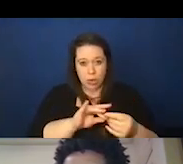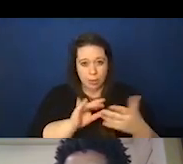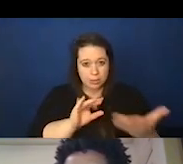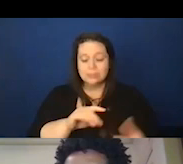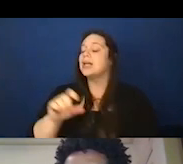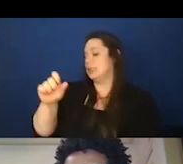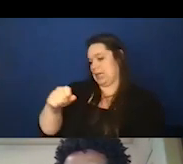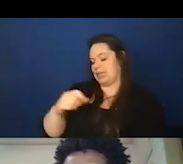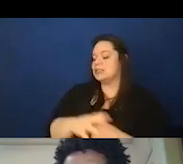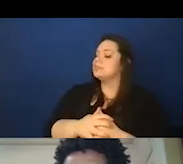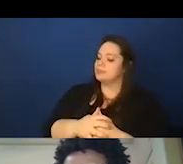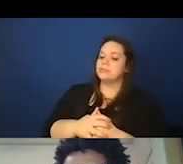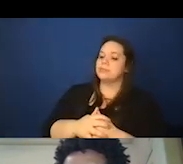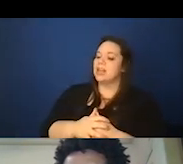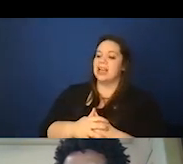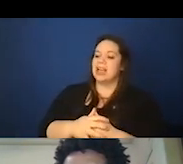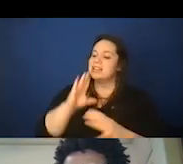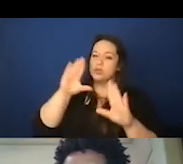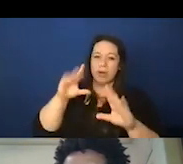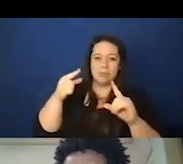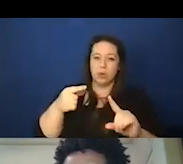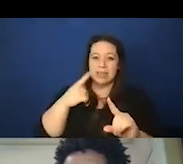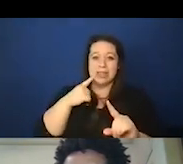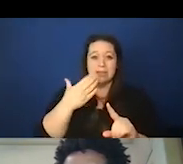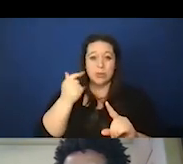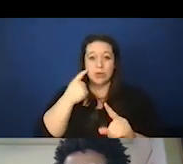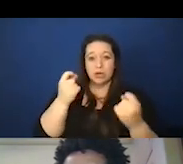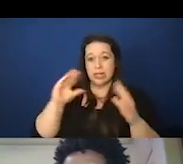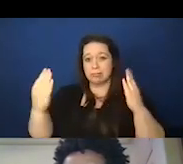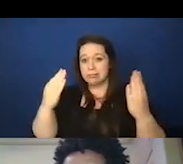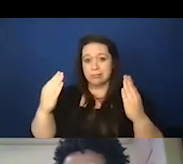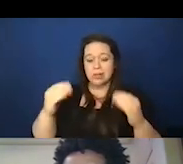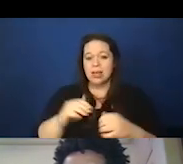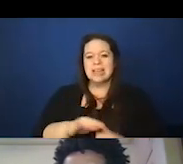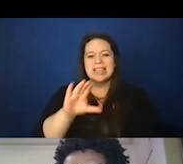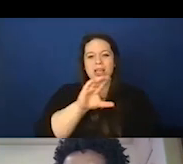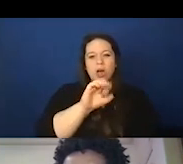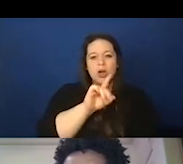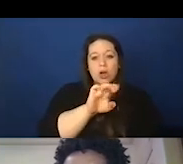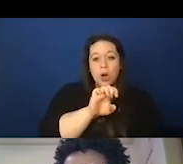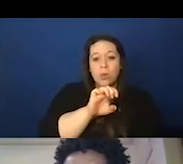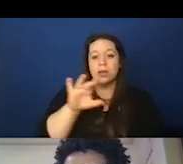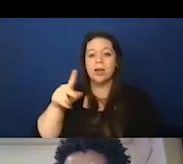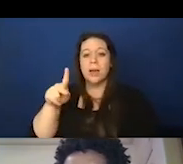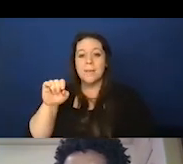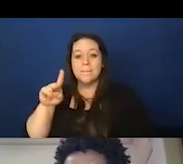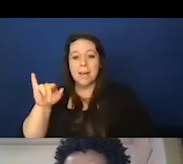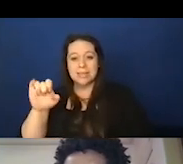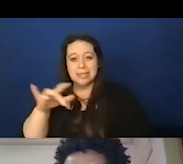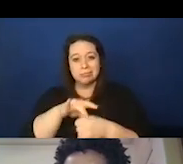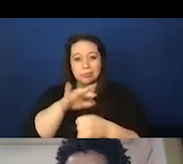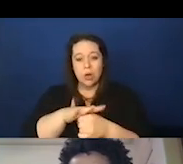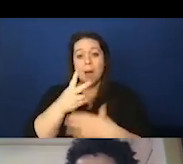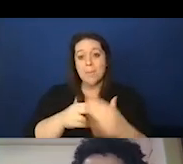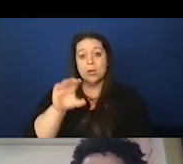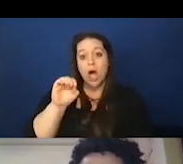I think the easiest way to understand the Pfizer and Moderna is it's just like Coke and Pepsi. Coke and Pepsi are both colas, but